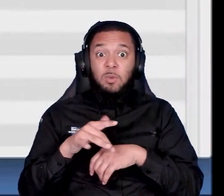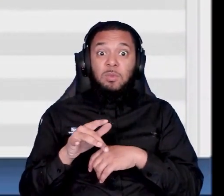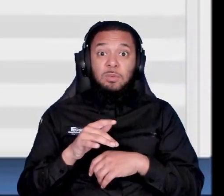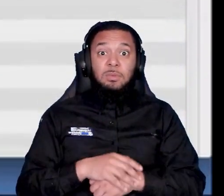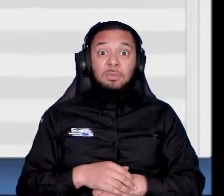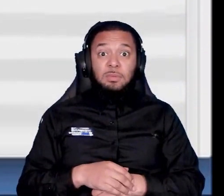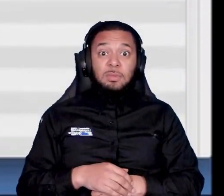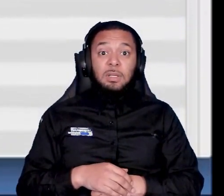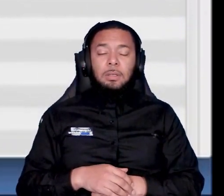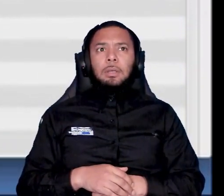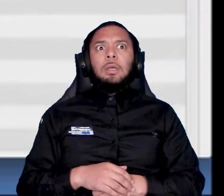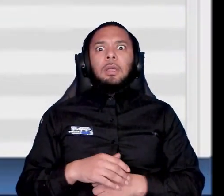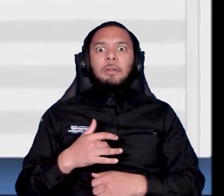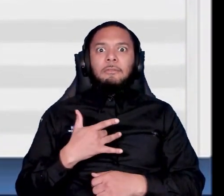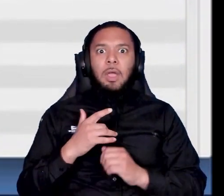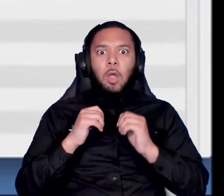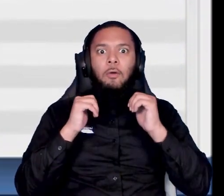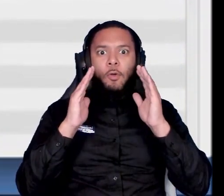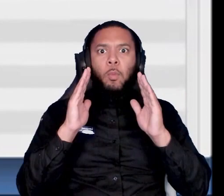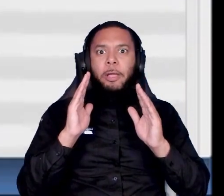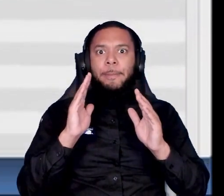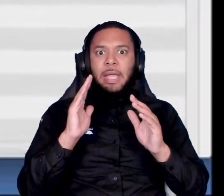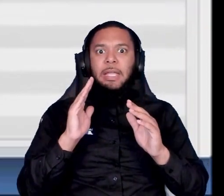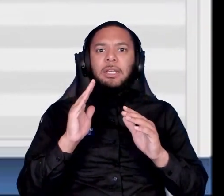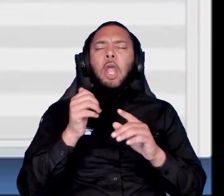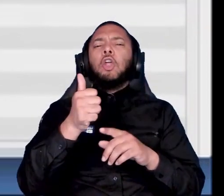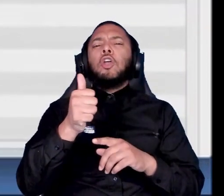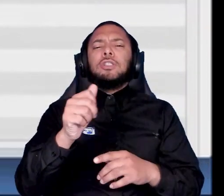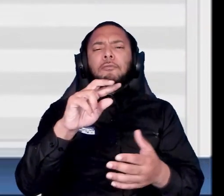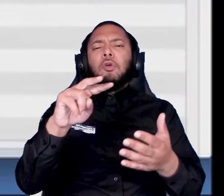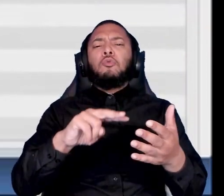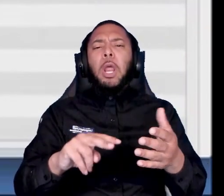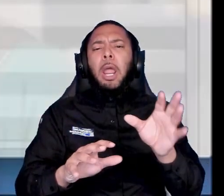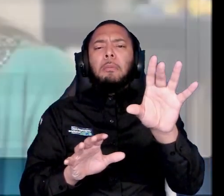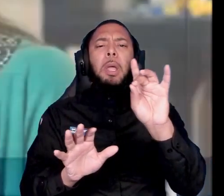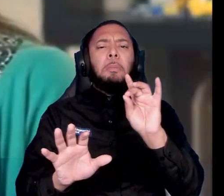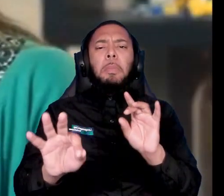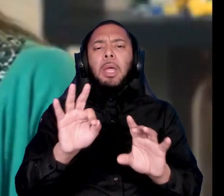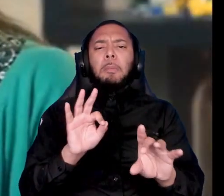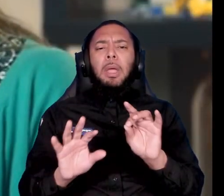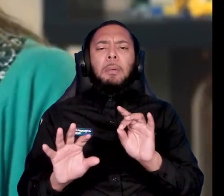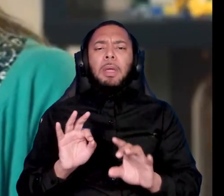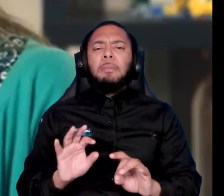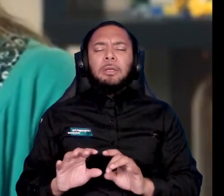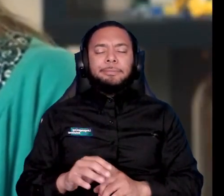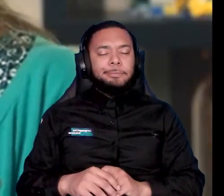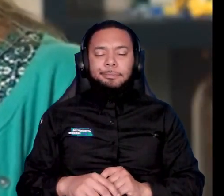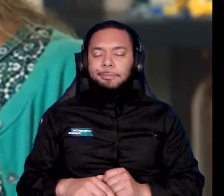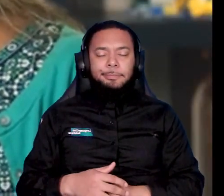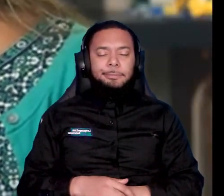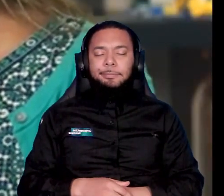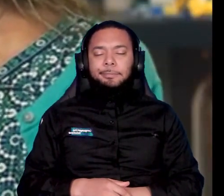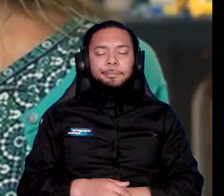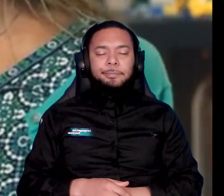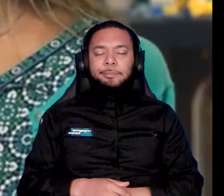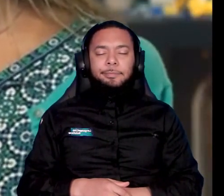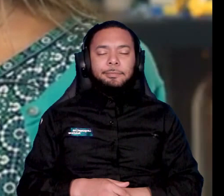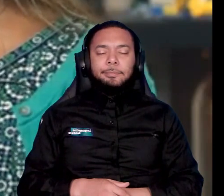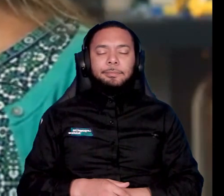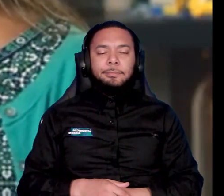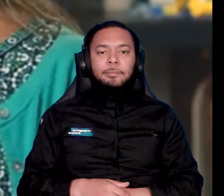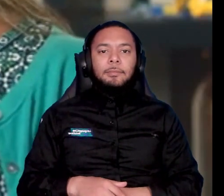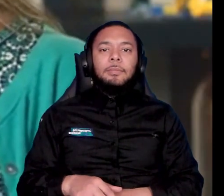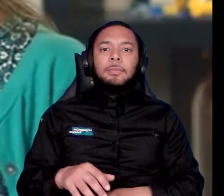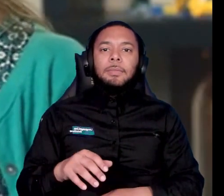overwhelming if I said to you, okay, just look through that and use some of those. So what I've done is I've created